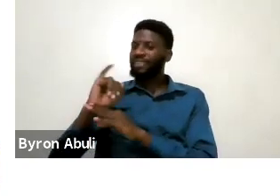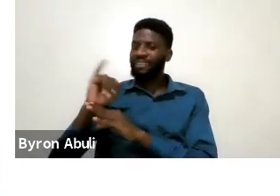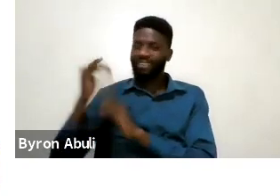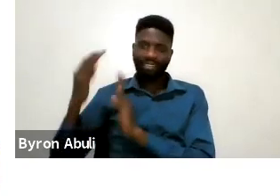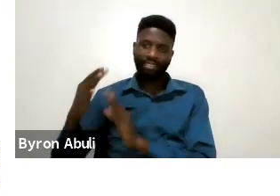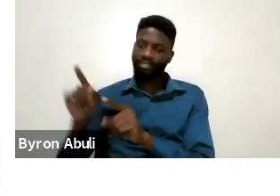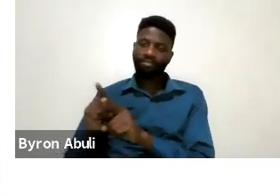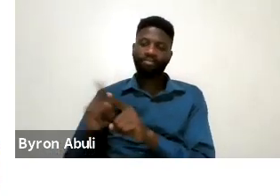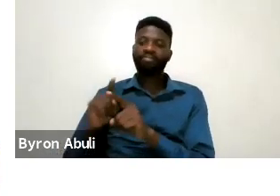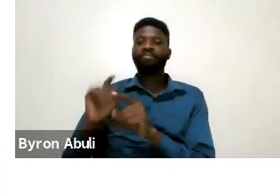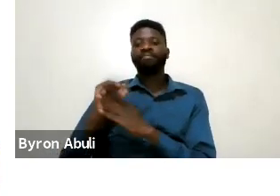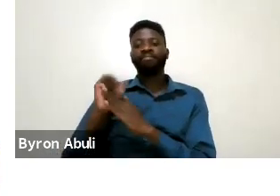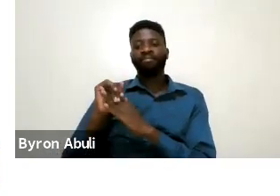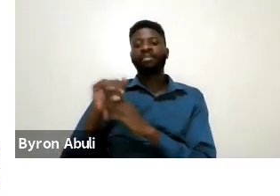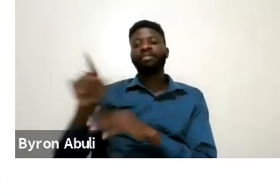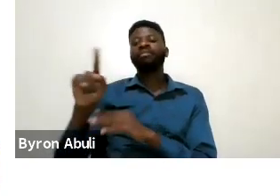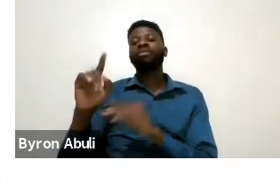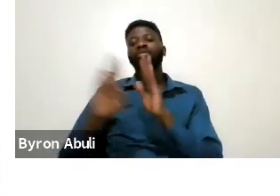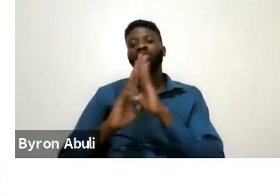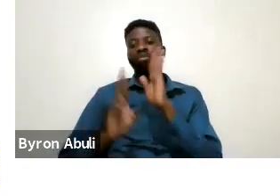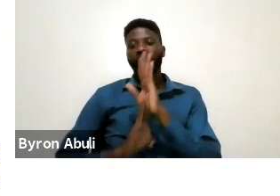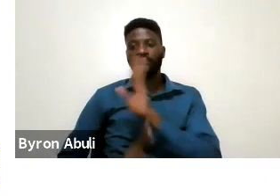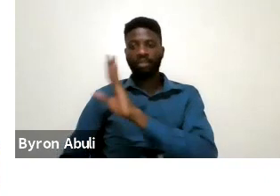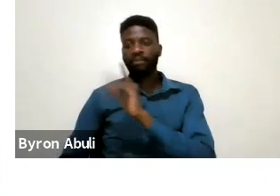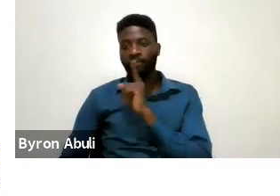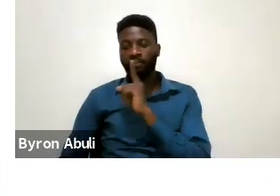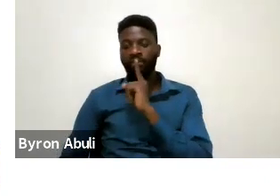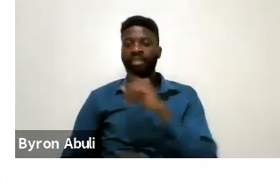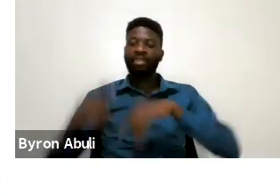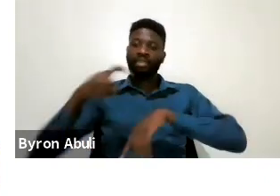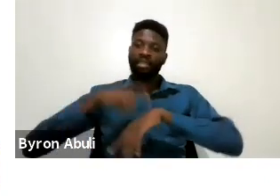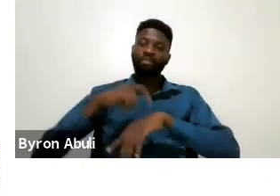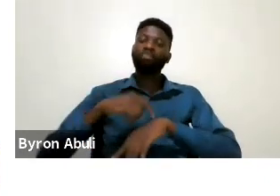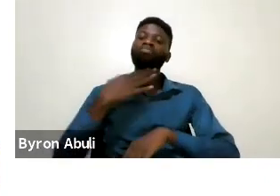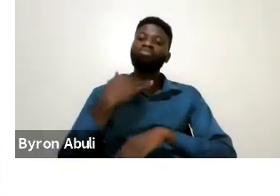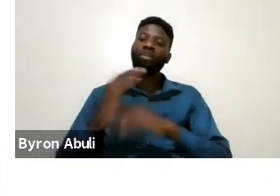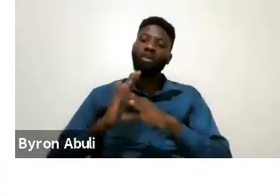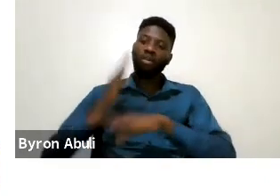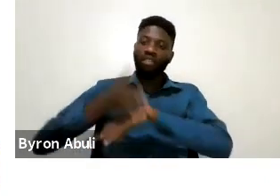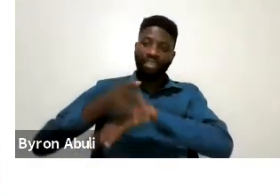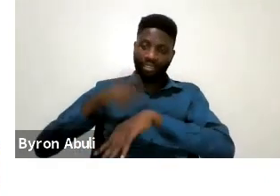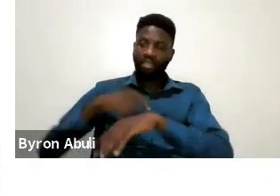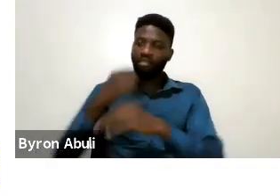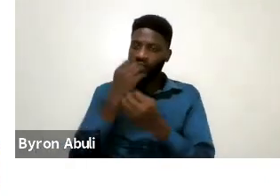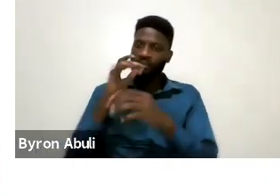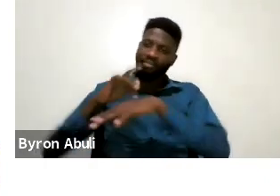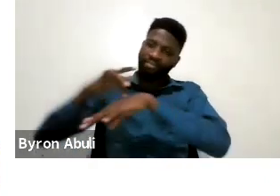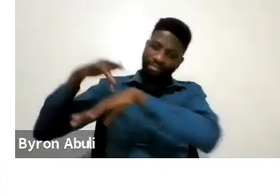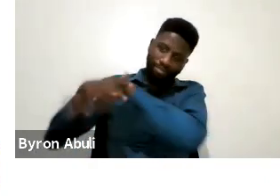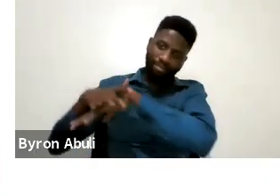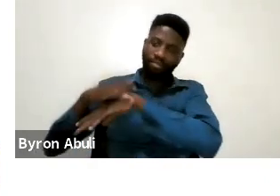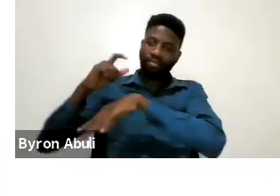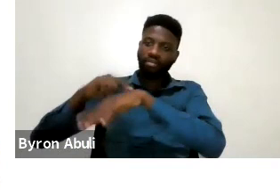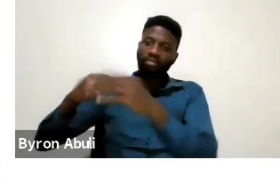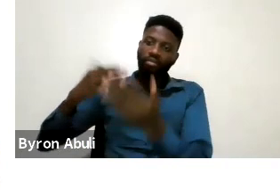they've written like when they want you to have overtime, they could tell you early in the morning as you arrive at work, or if you are